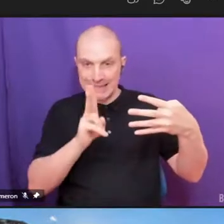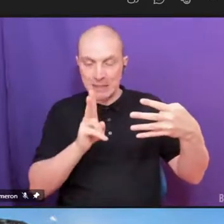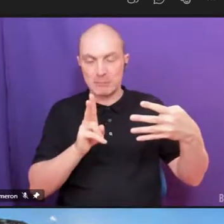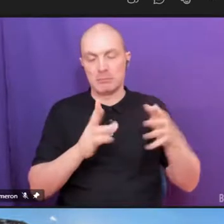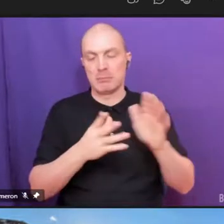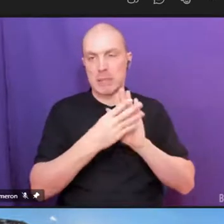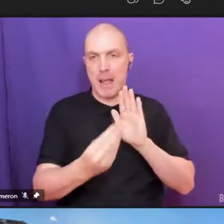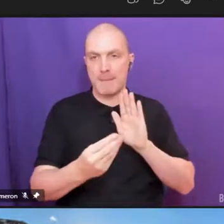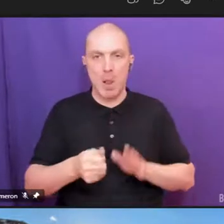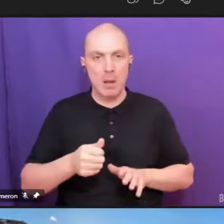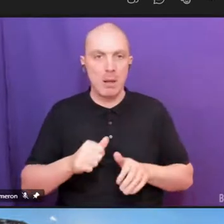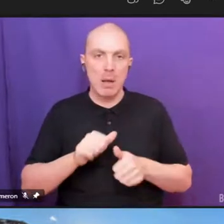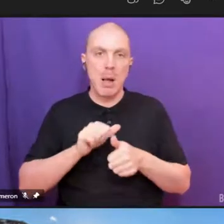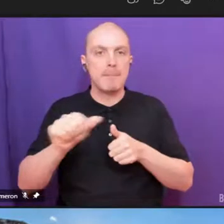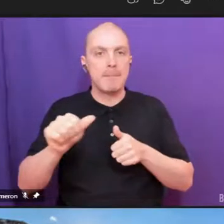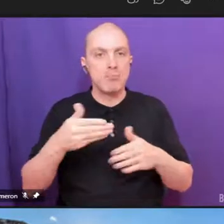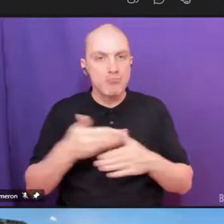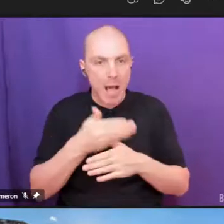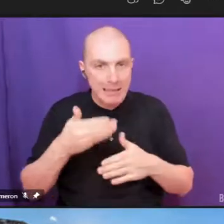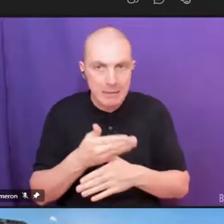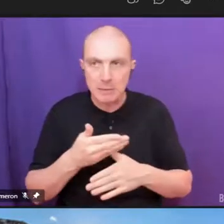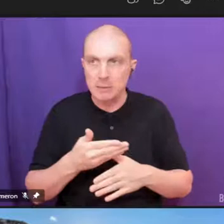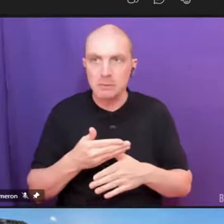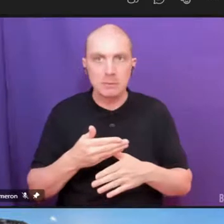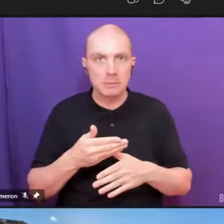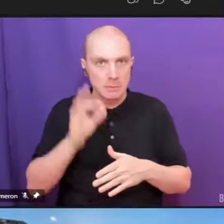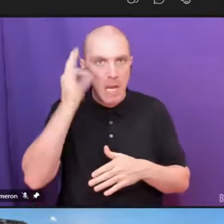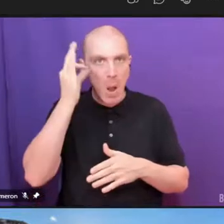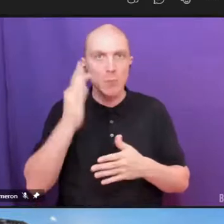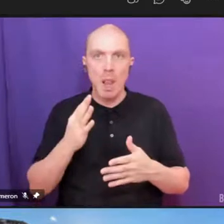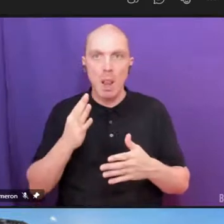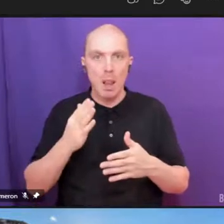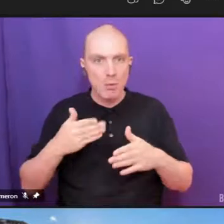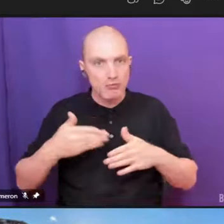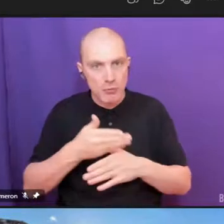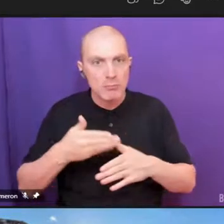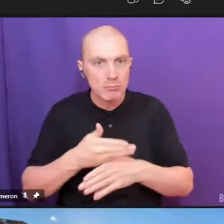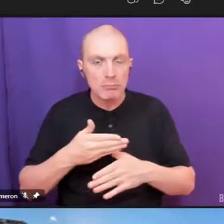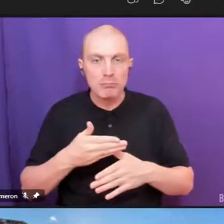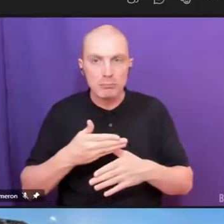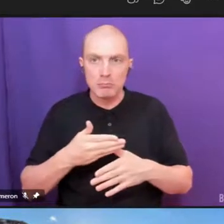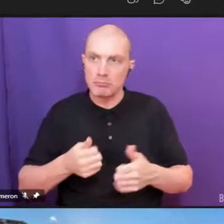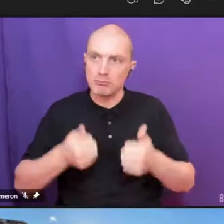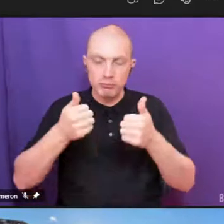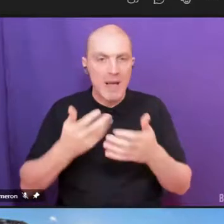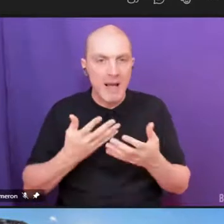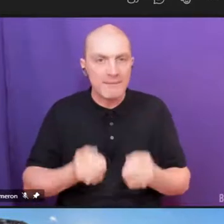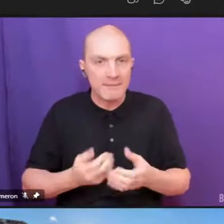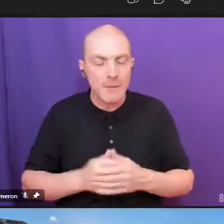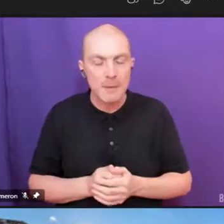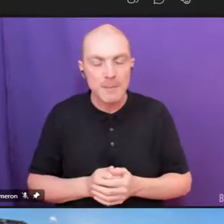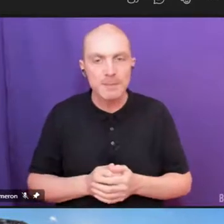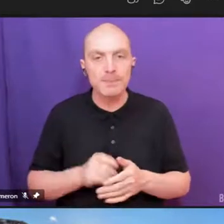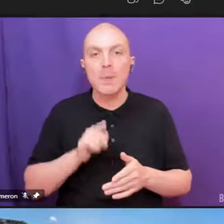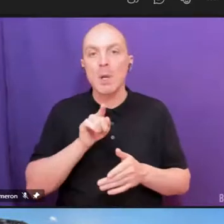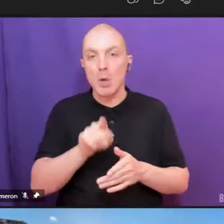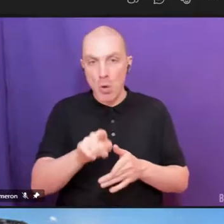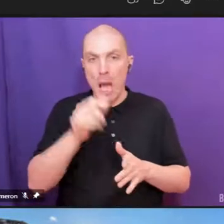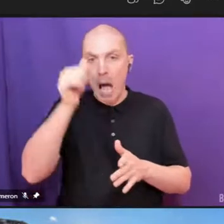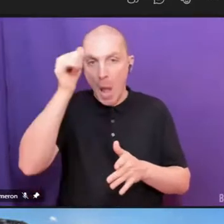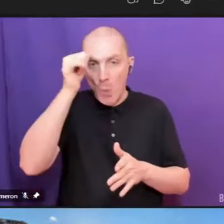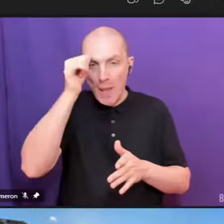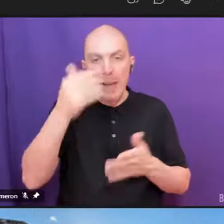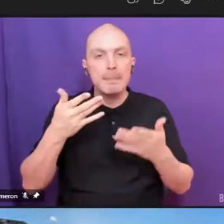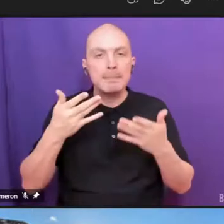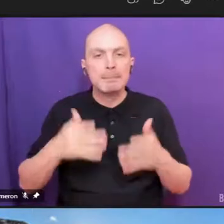regarding the Council's response. Members will be aware that the Council was subject to a best value